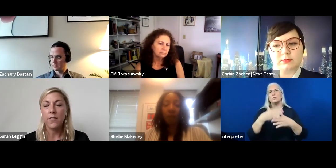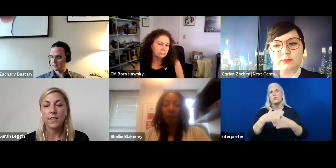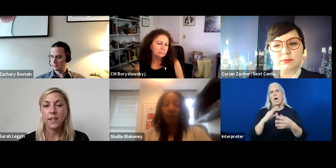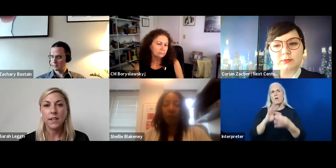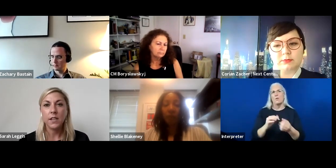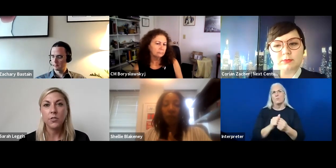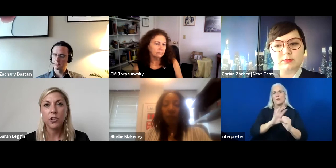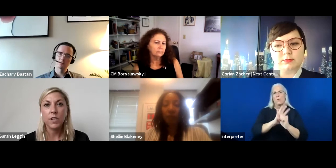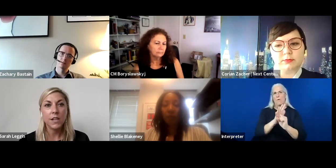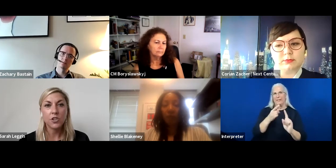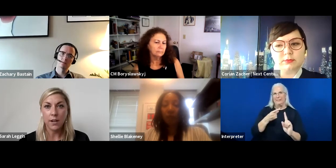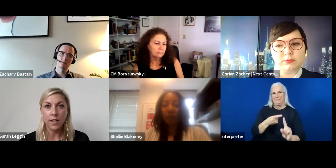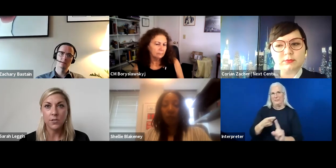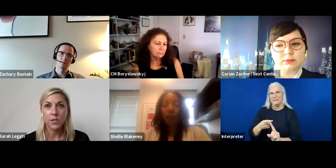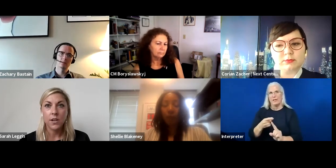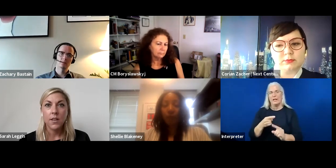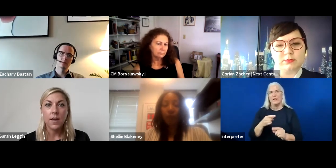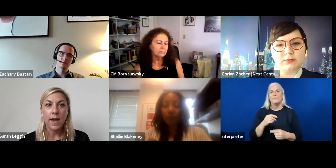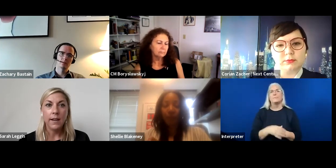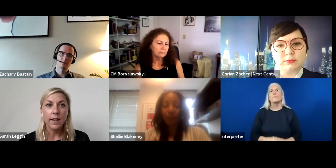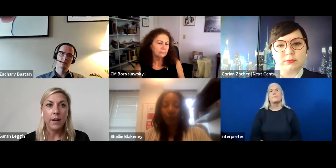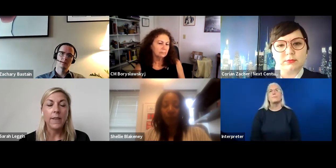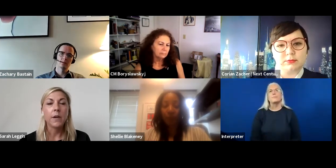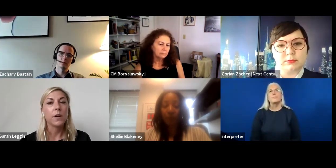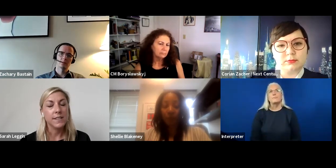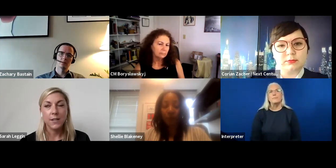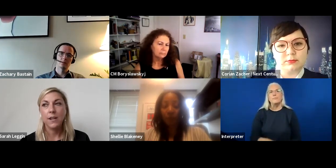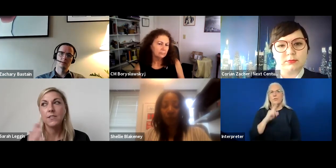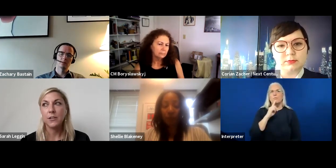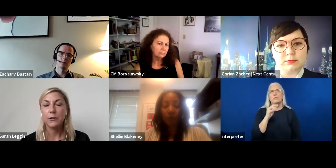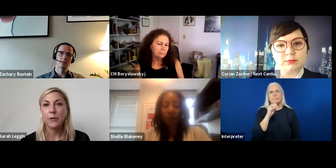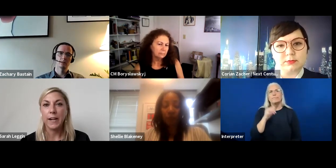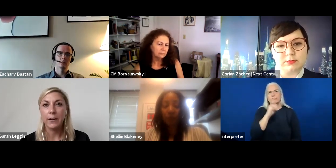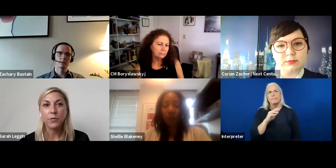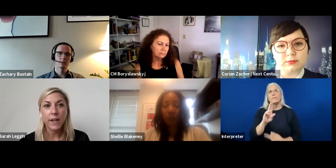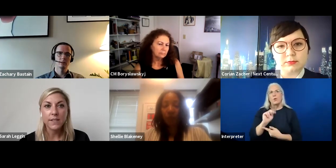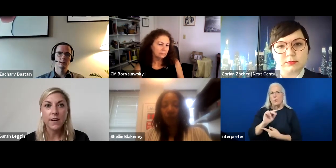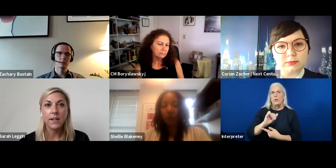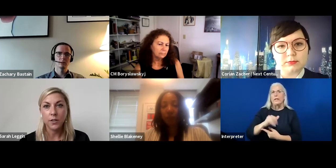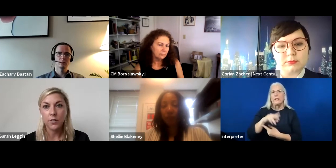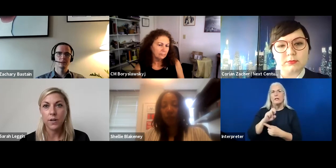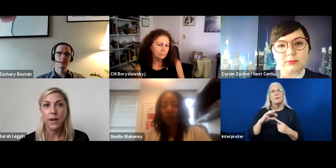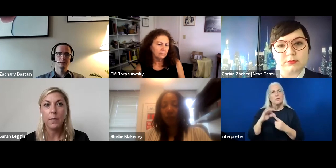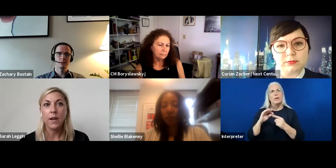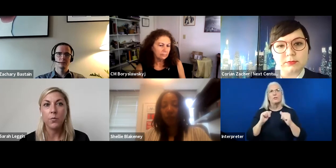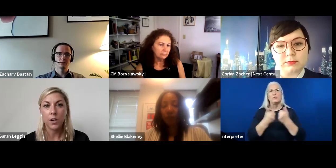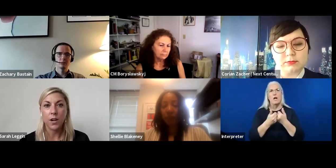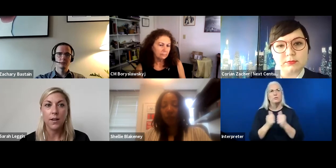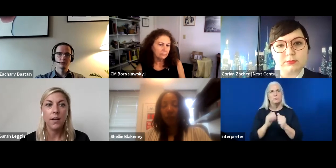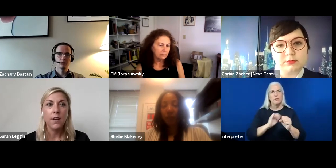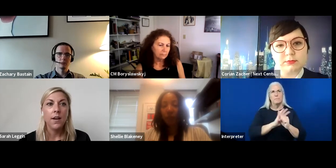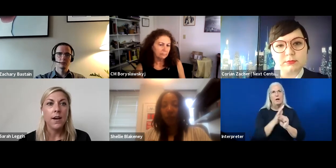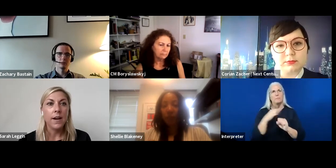just obviously a huge, unique challenge that I think we're continuing to reflect on and learn from and